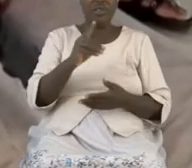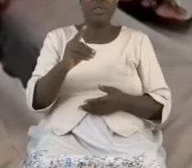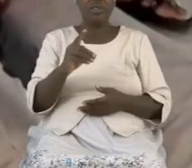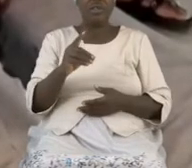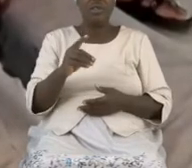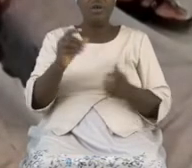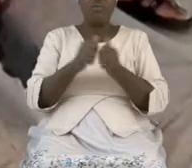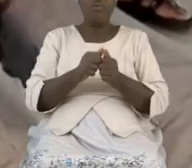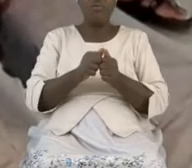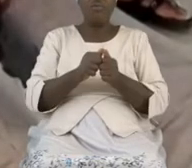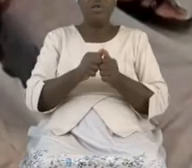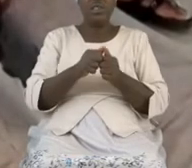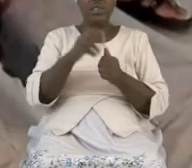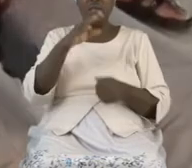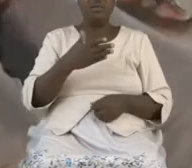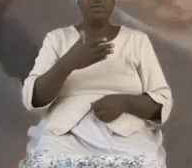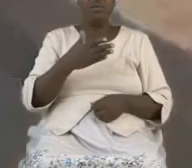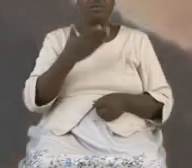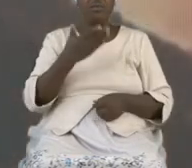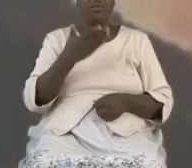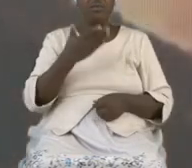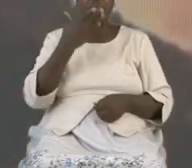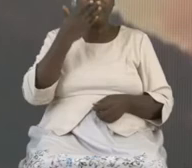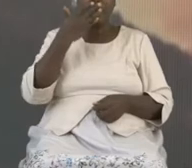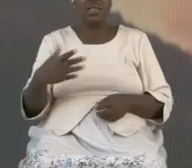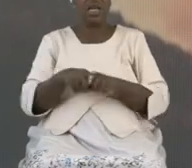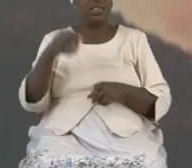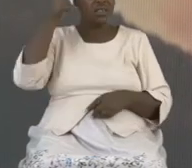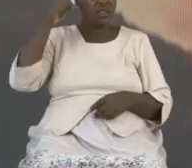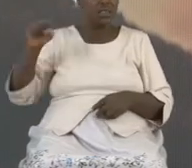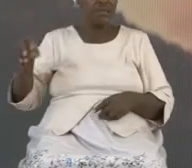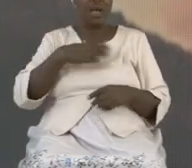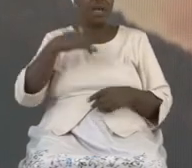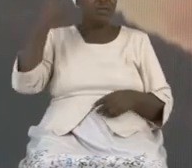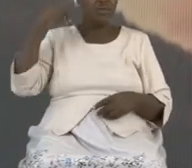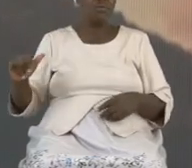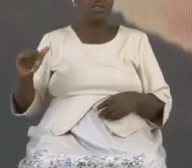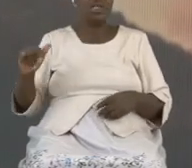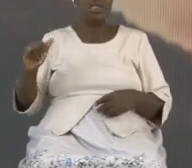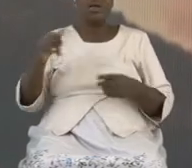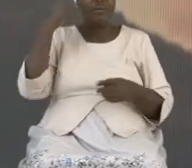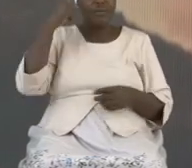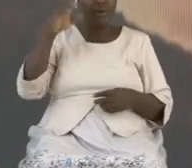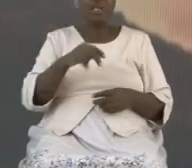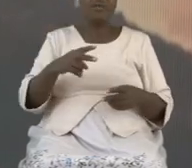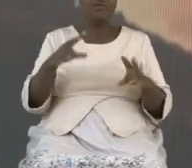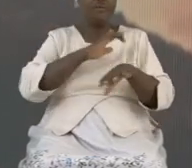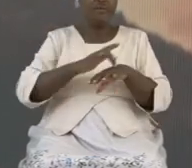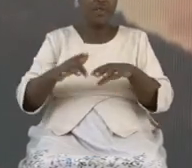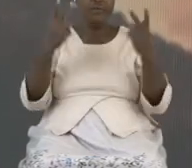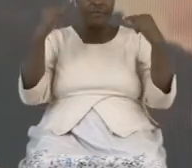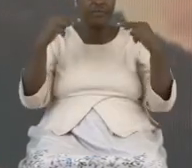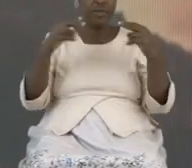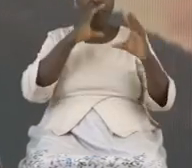as silver and gold from your vain conversation received